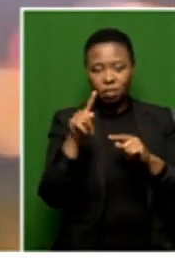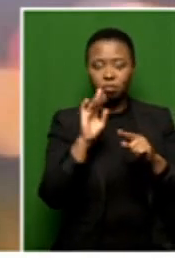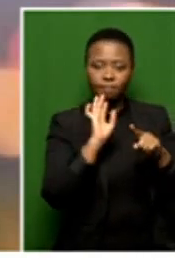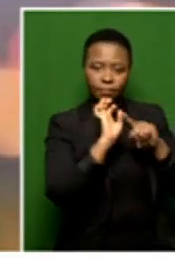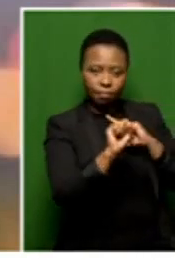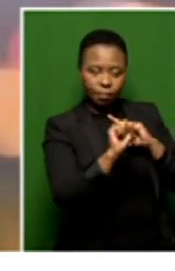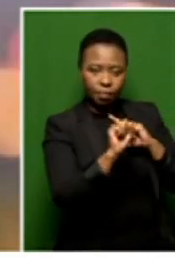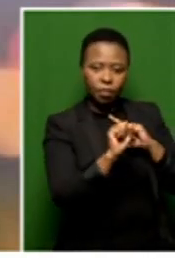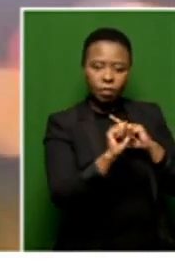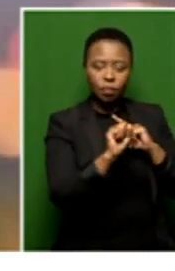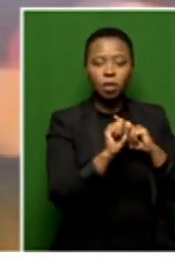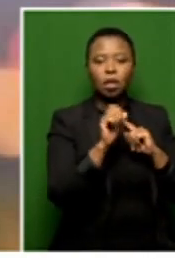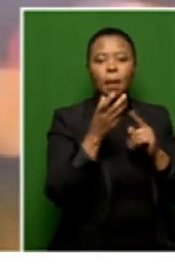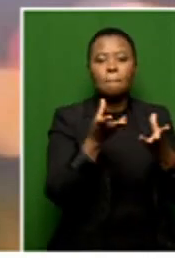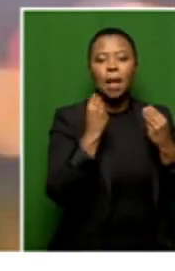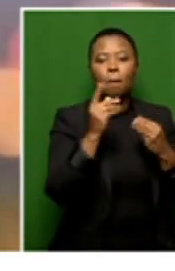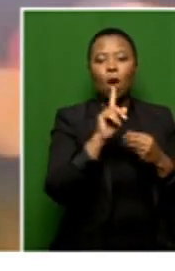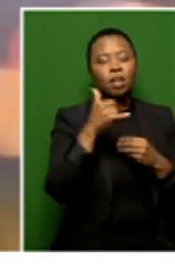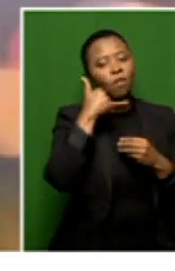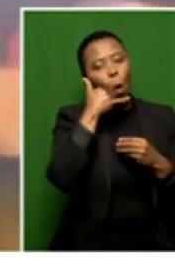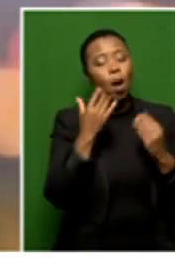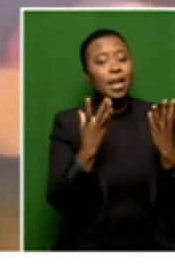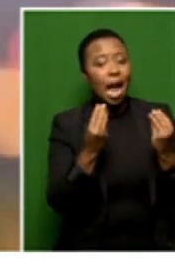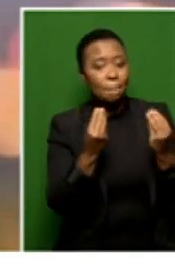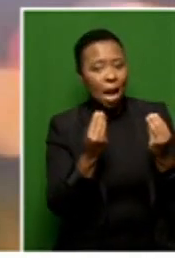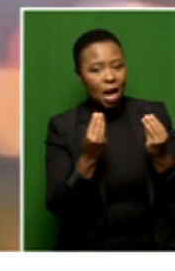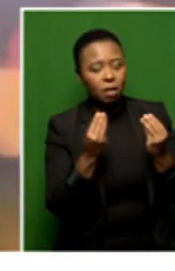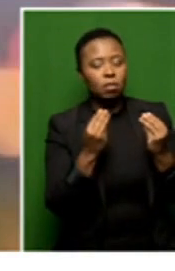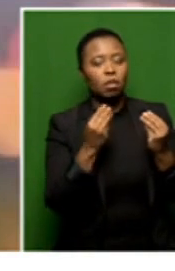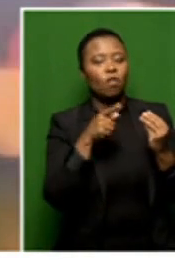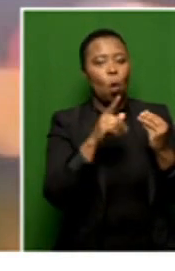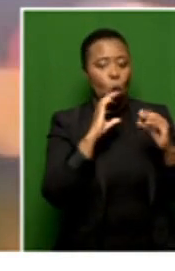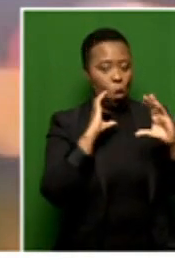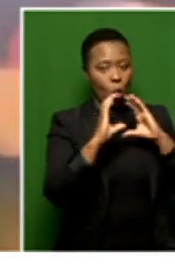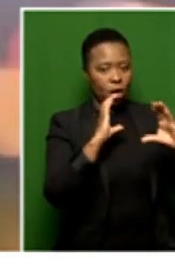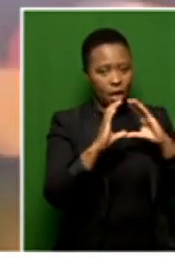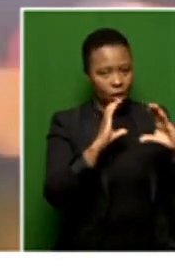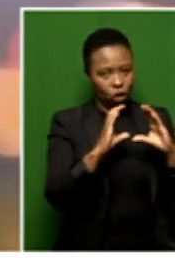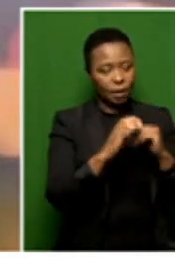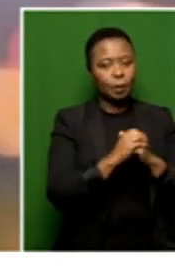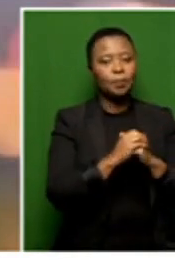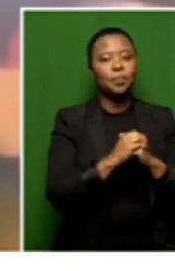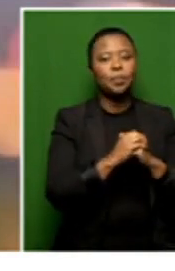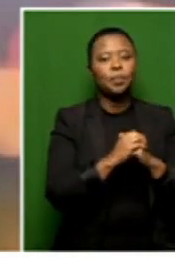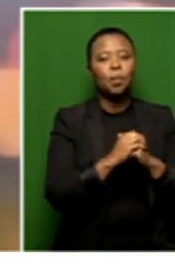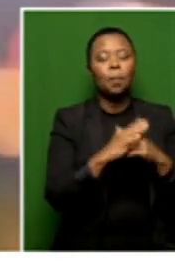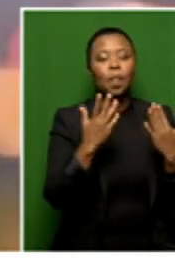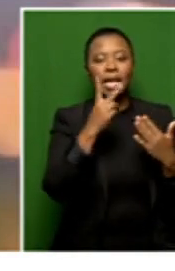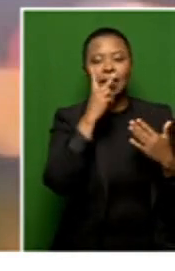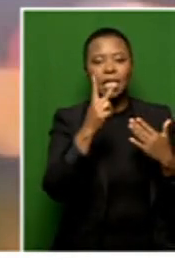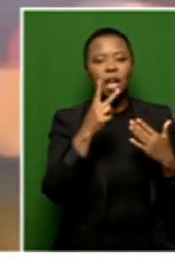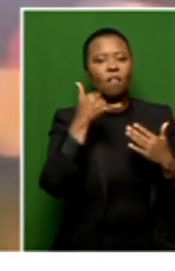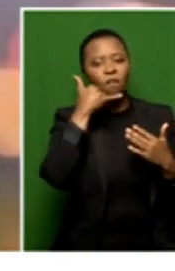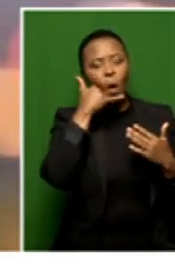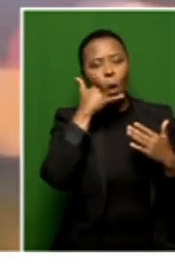holders, get their mobile number basically, and intercept communication. So we found that, again, there's a fraud leg tied